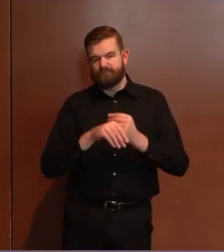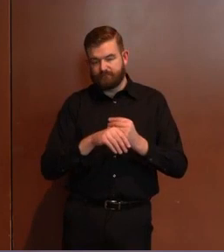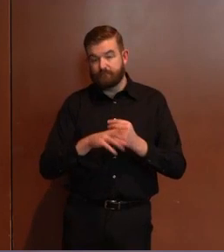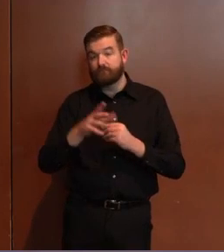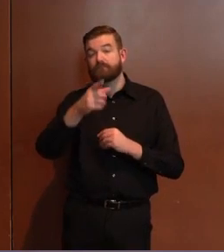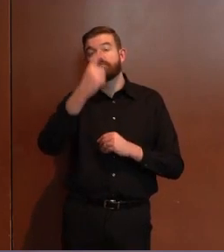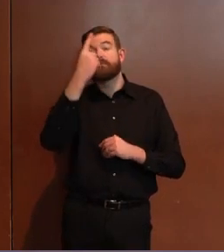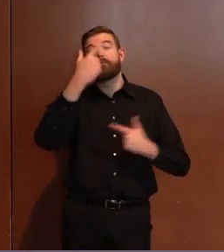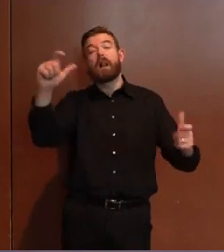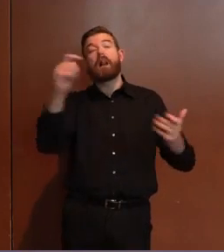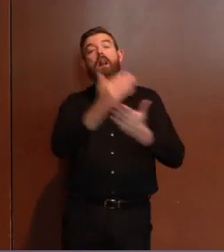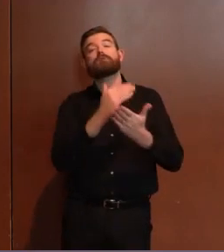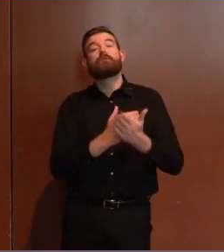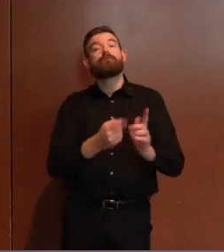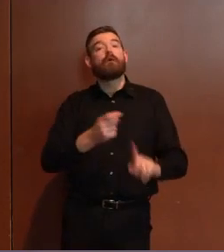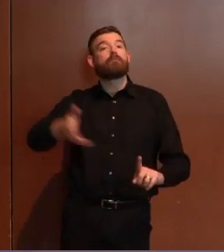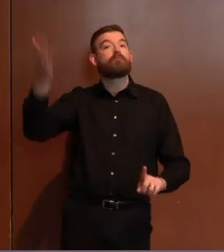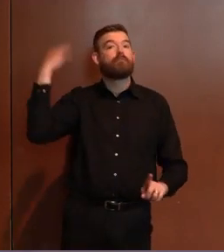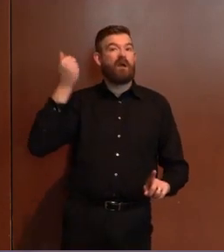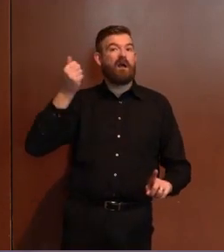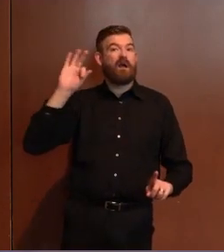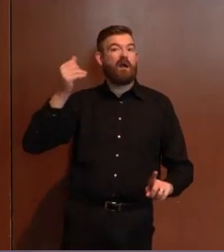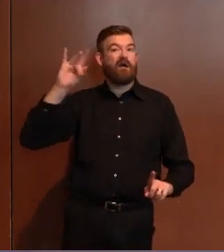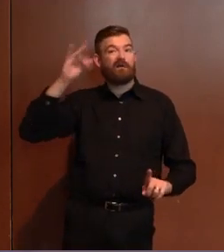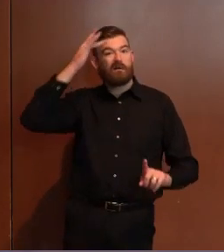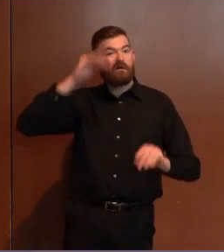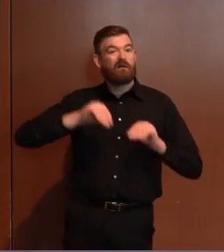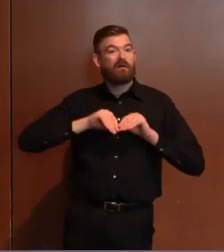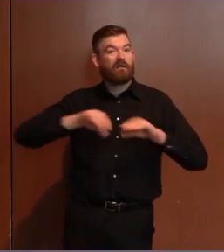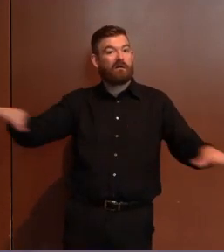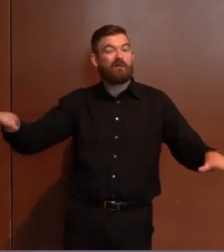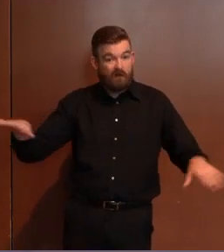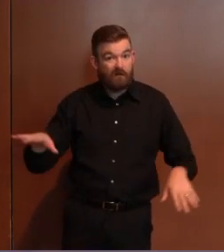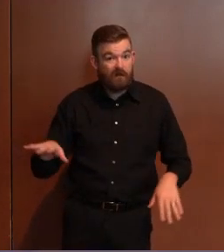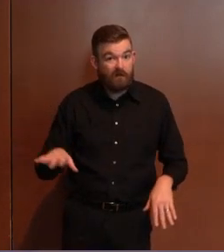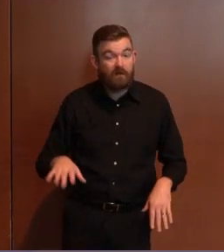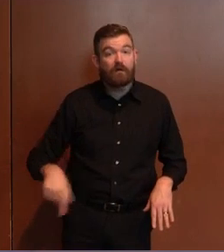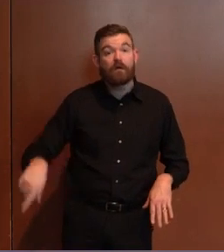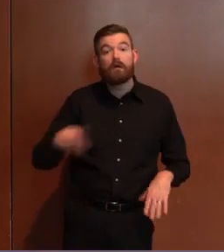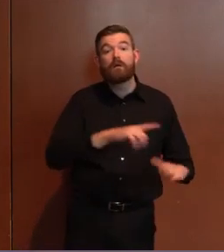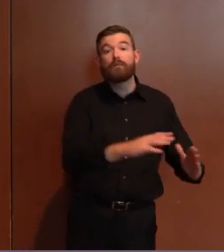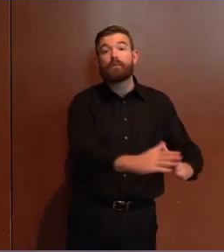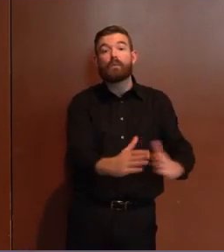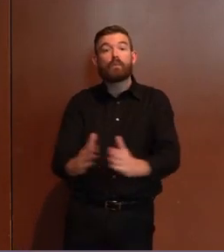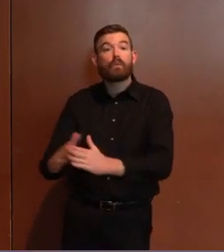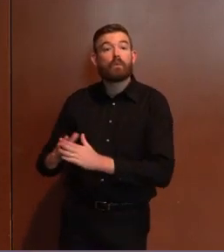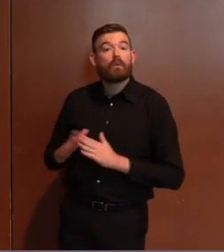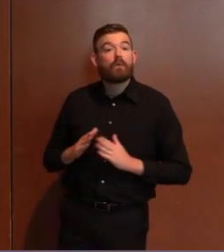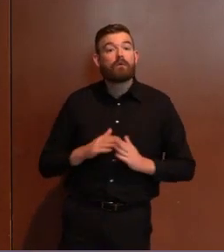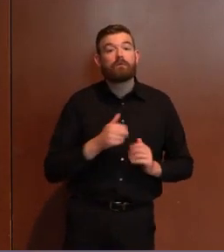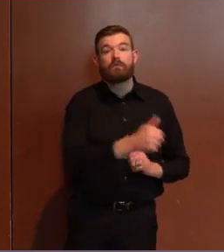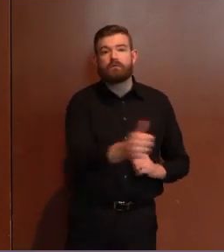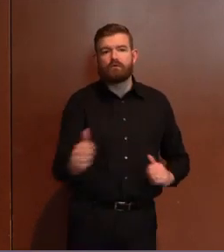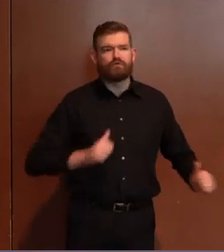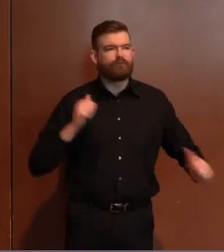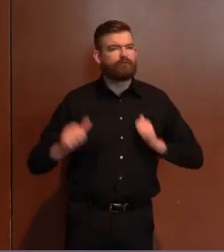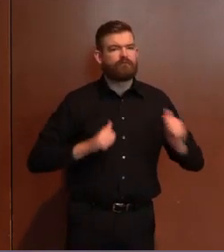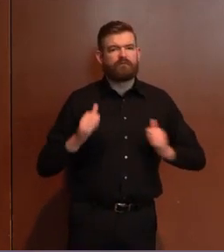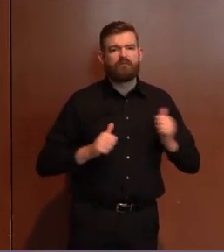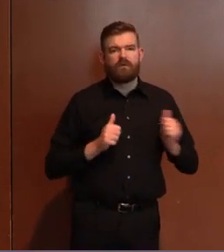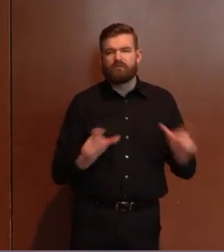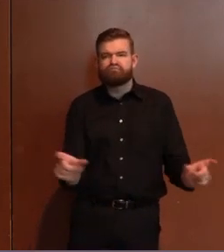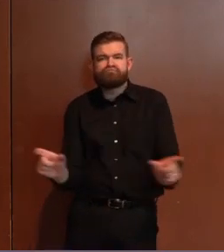pandemic is it's quite clear that communities that aggressively shut down first